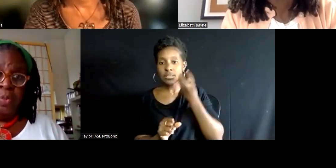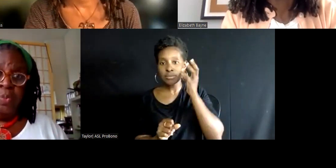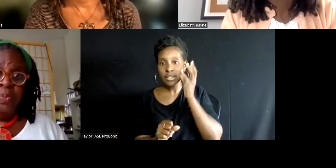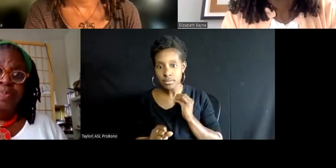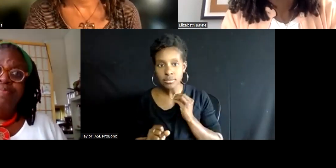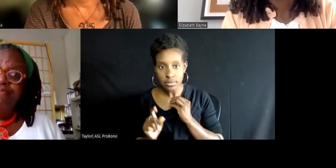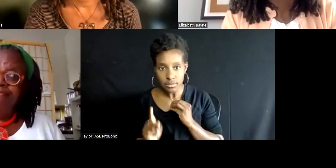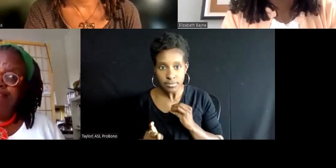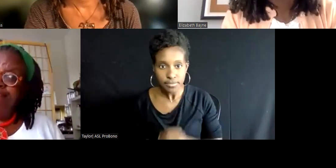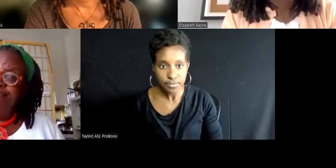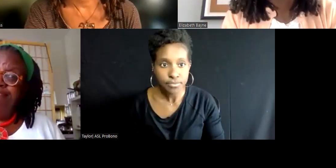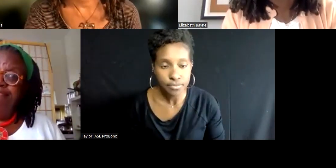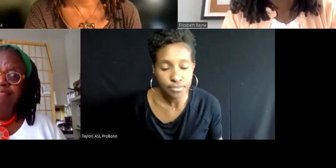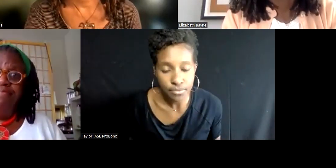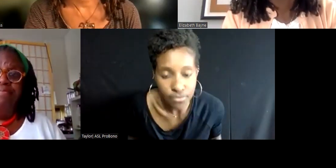us.